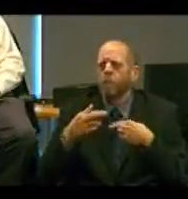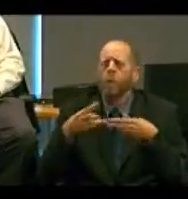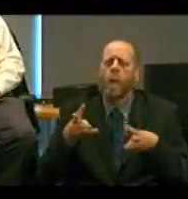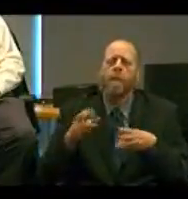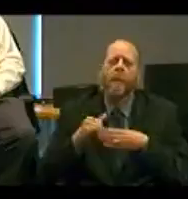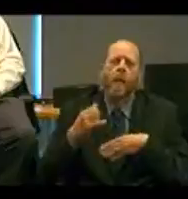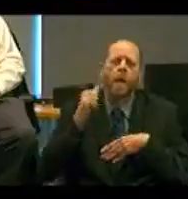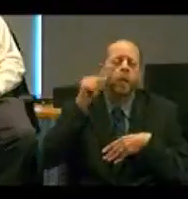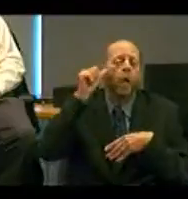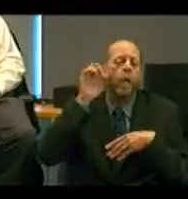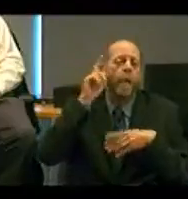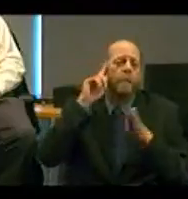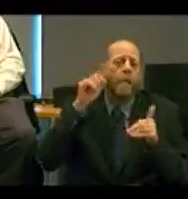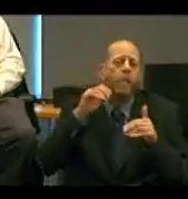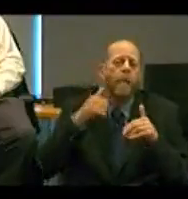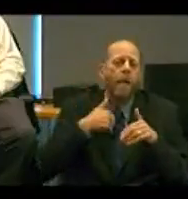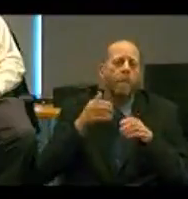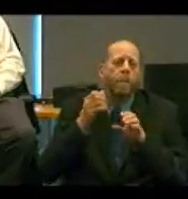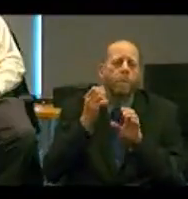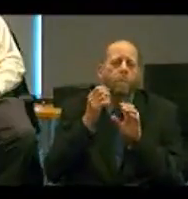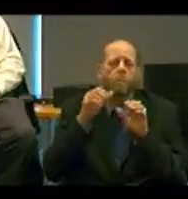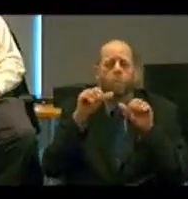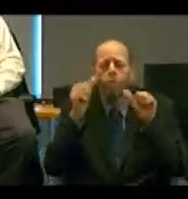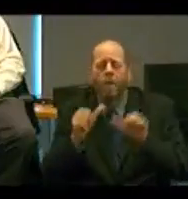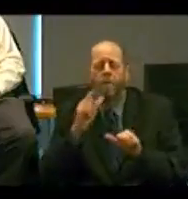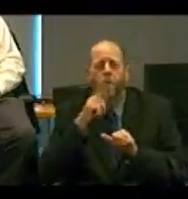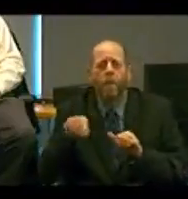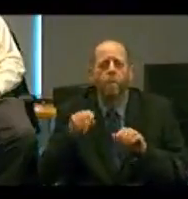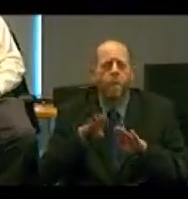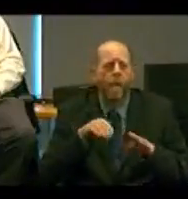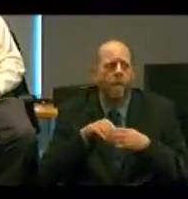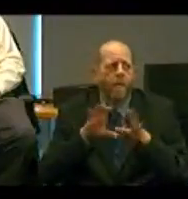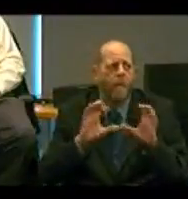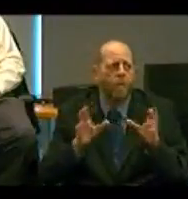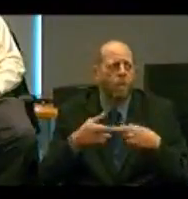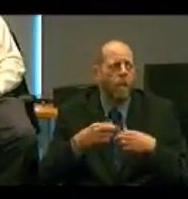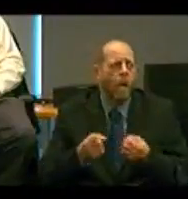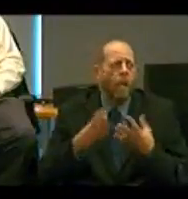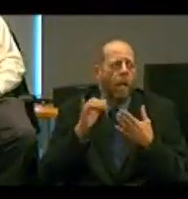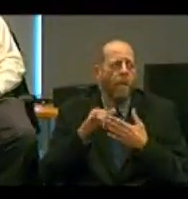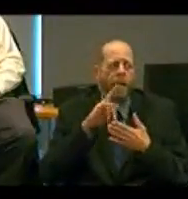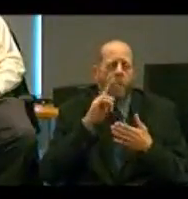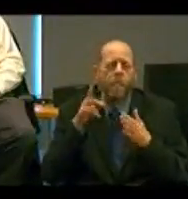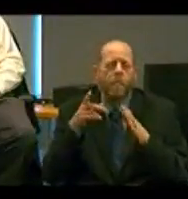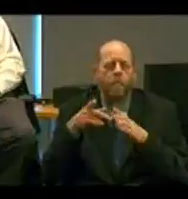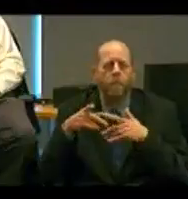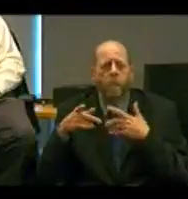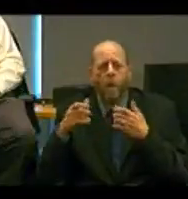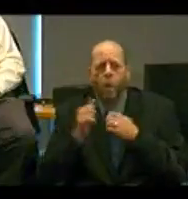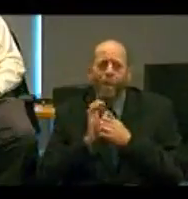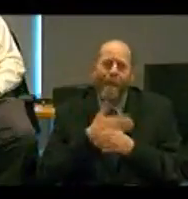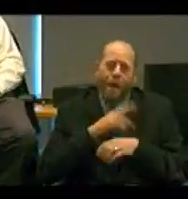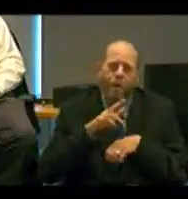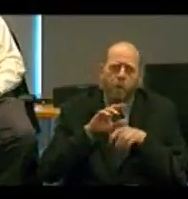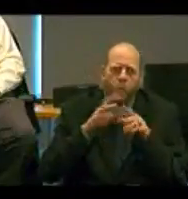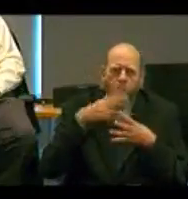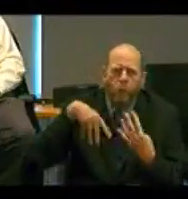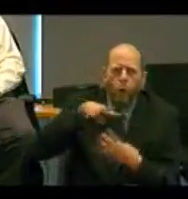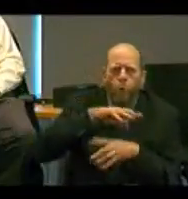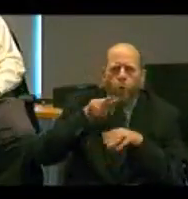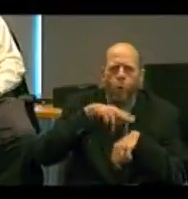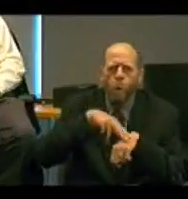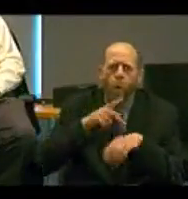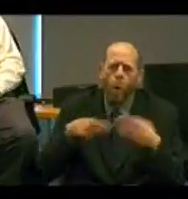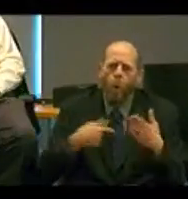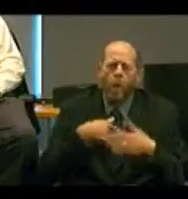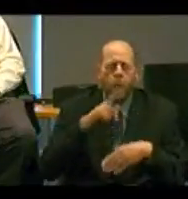way that adult expectations have been crafted for them to behave in classrooms. A lot of that is reflective of our social norms around what we perceive